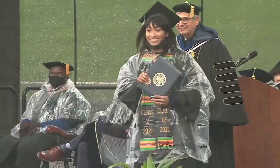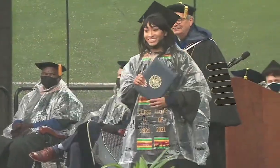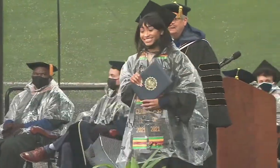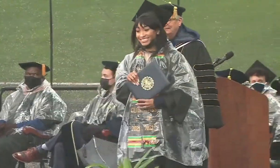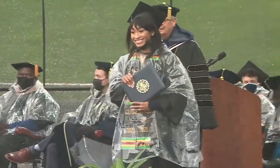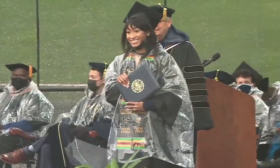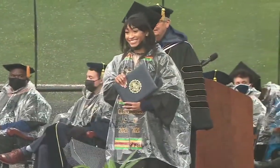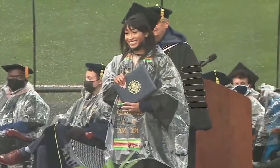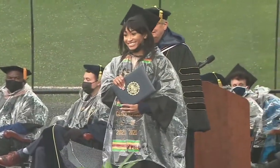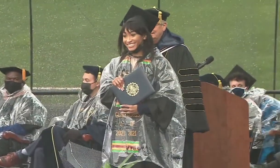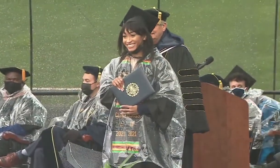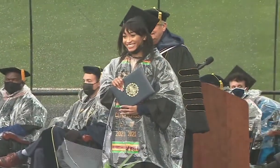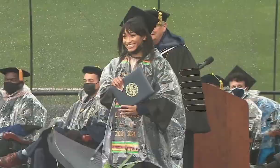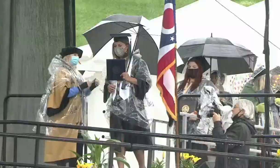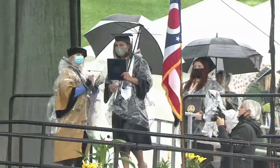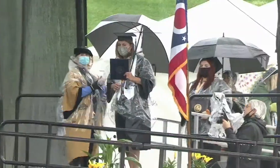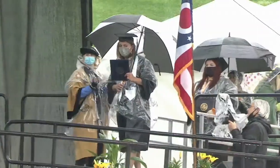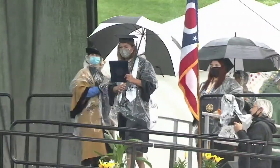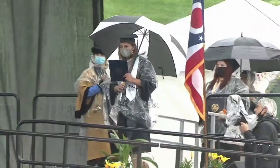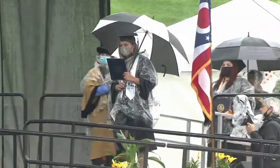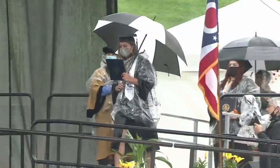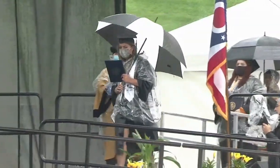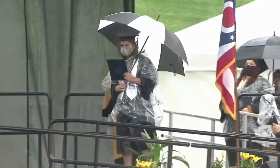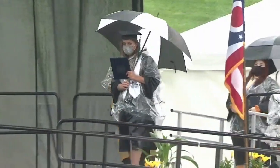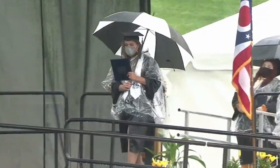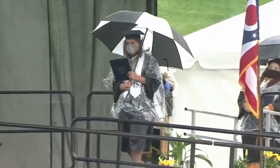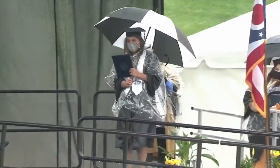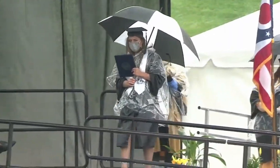Emily N. Taylor.